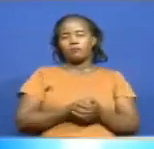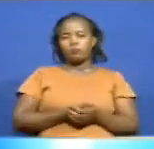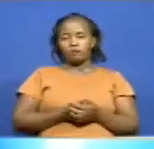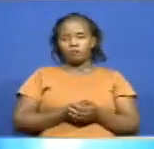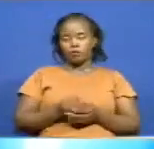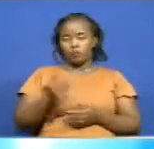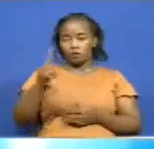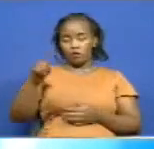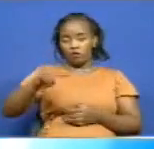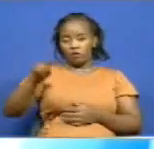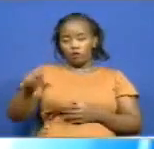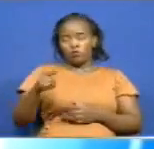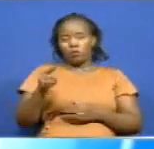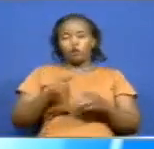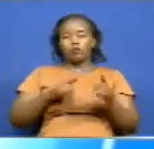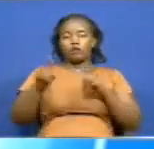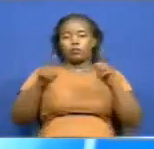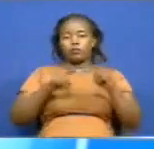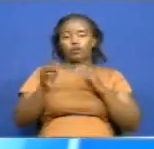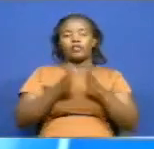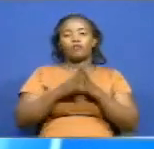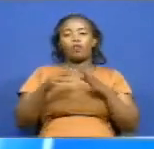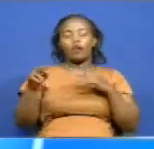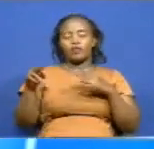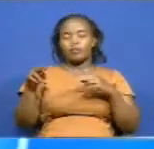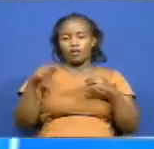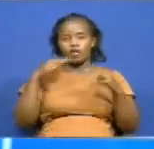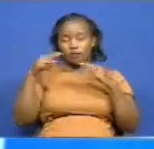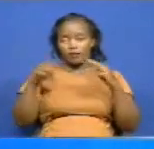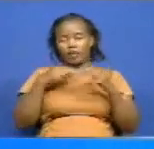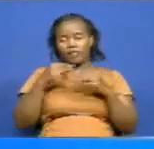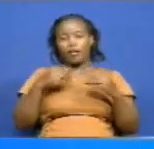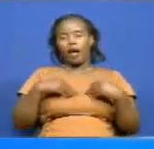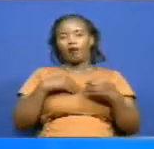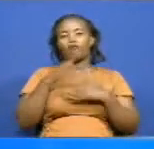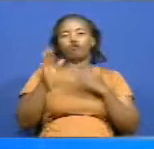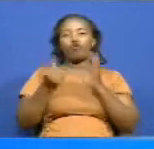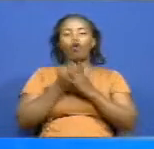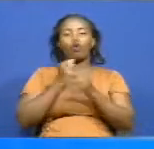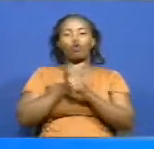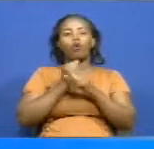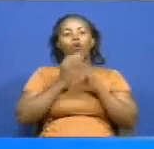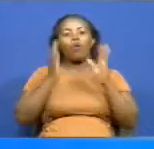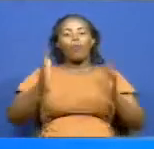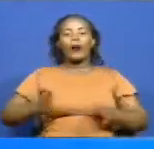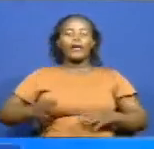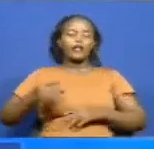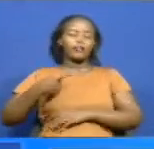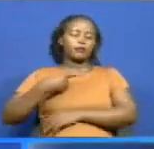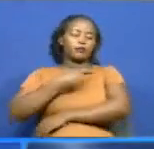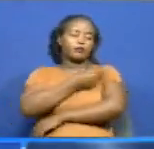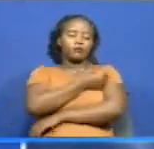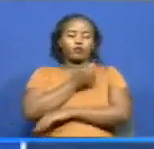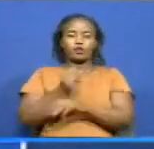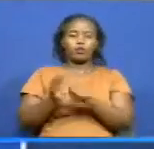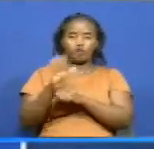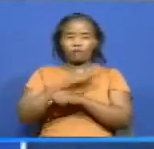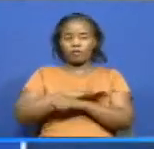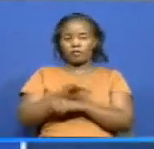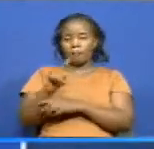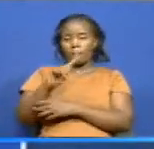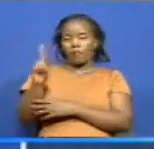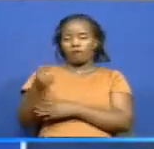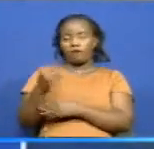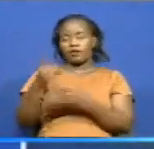Frontline workers in the tourism and hospitality industry have so far been vaccinated against COVID-19 in the first week of